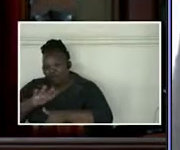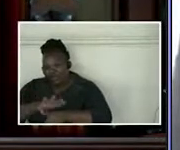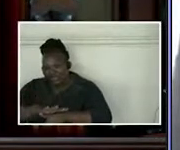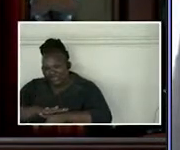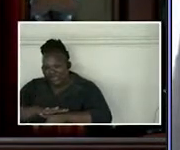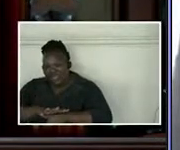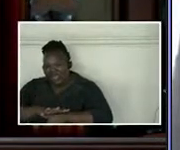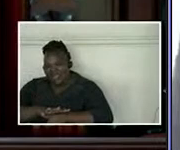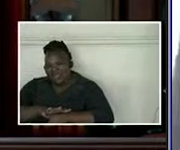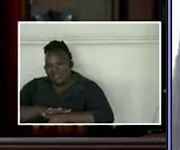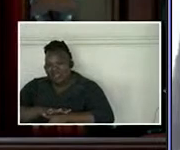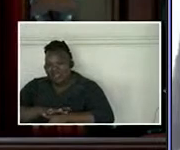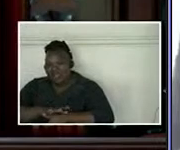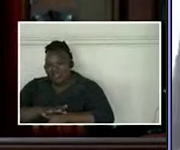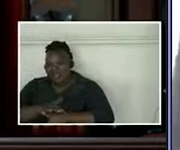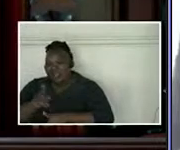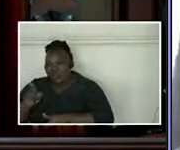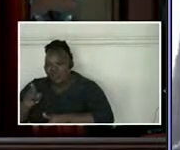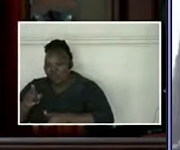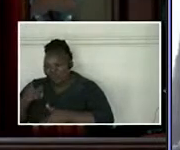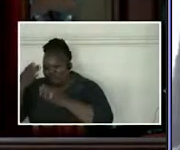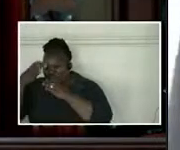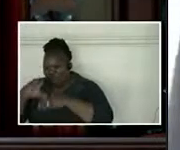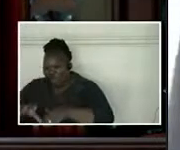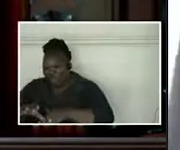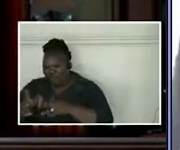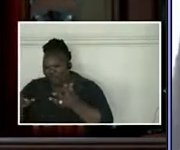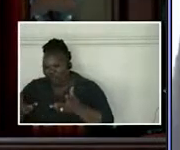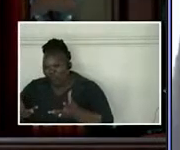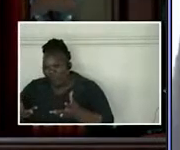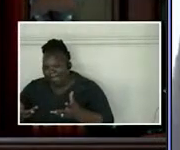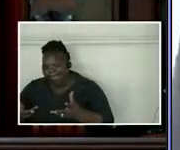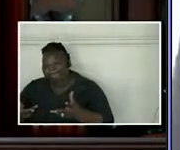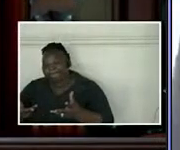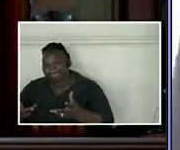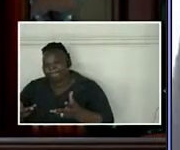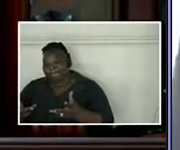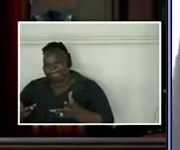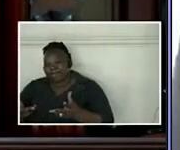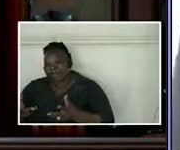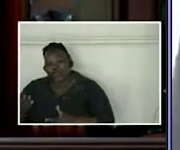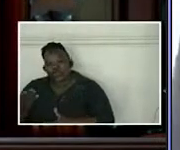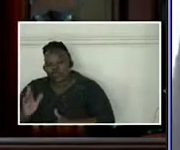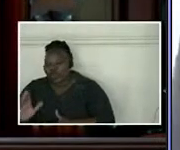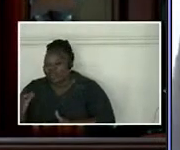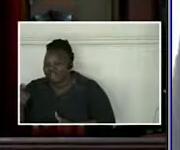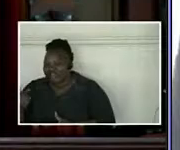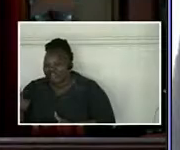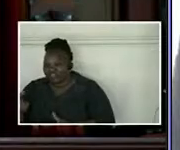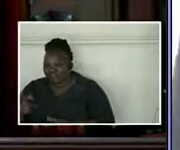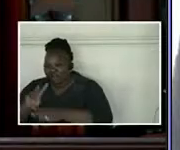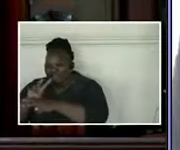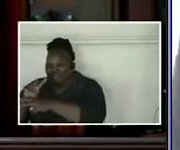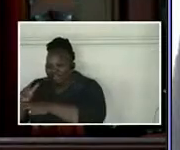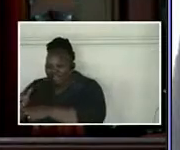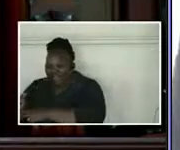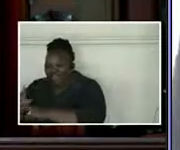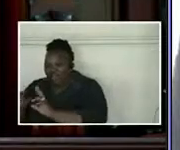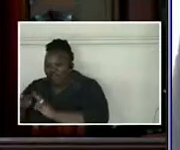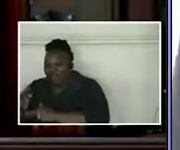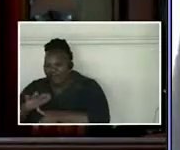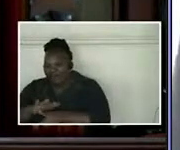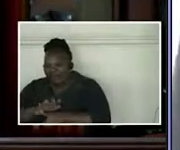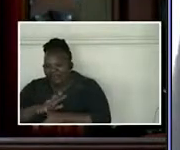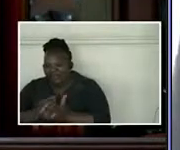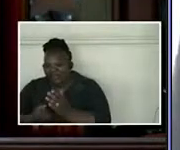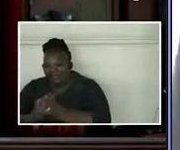focus itself in focusing its non-financial oversight on priorities derived from the department's